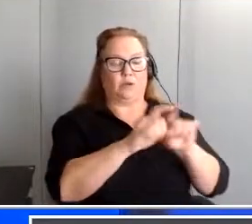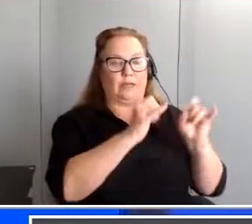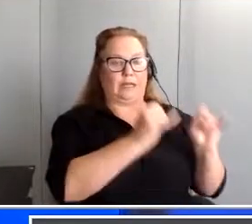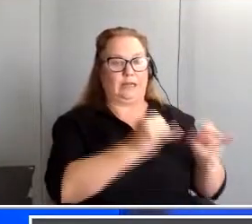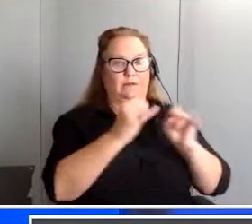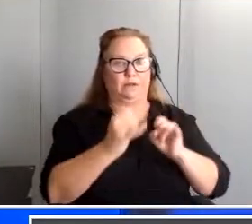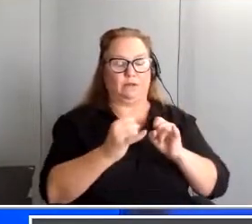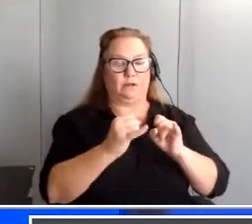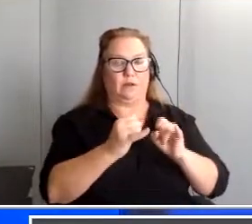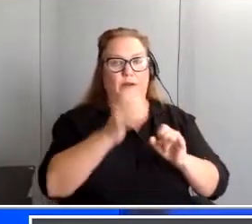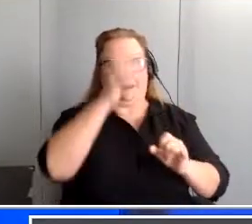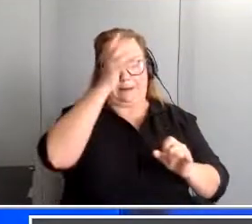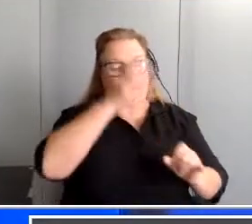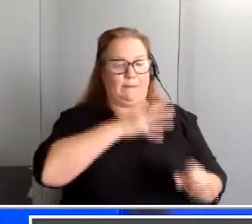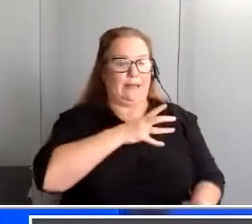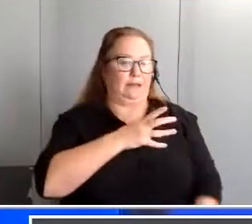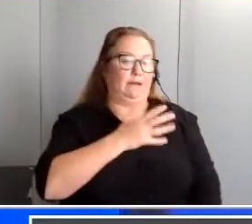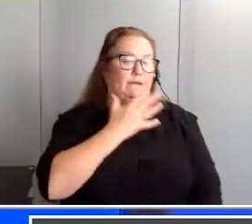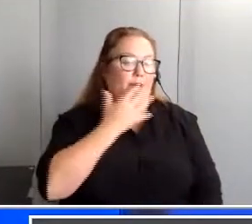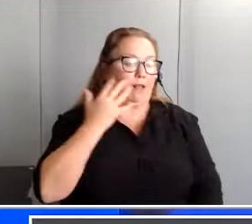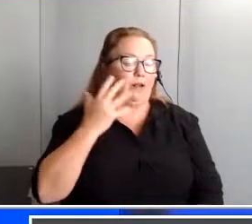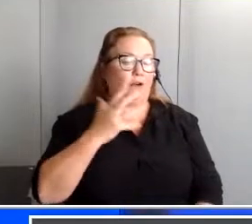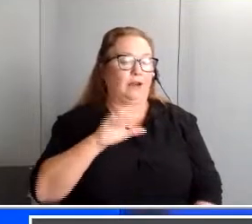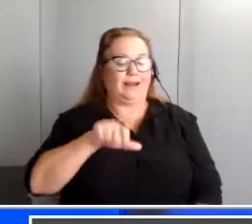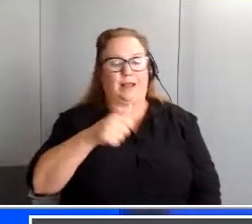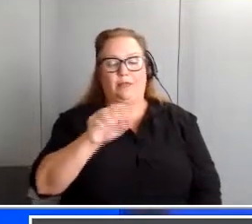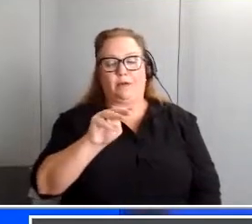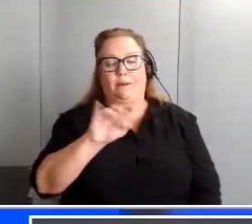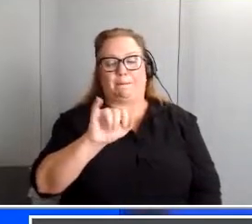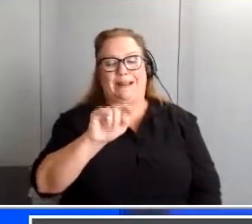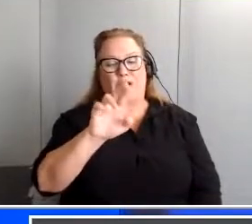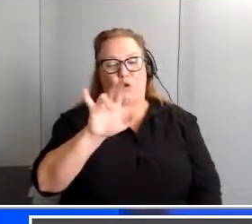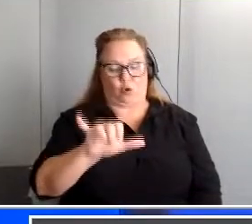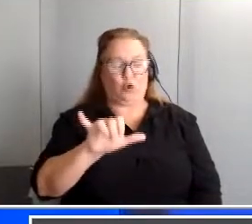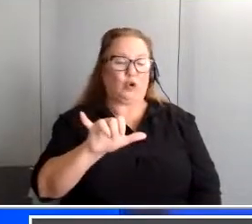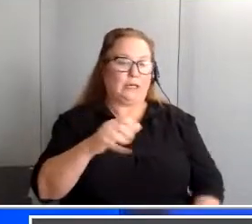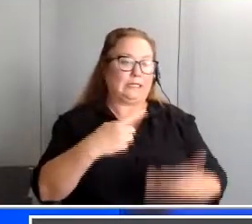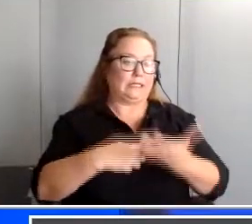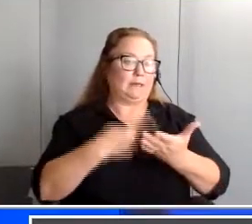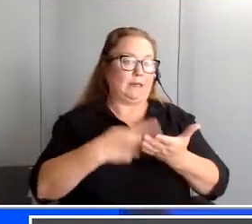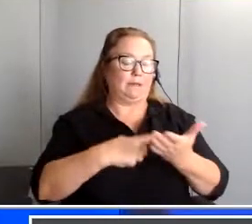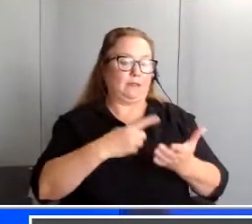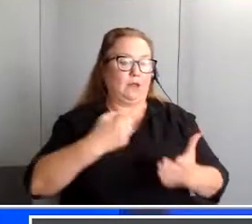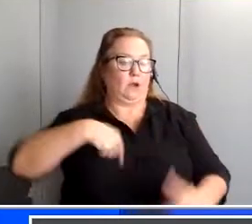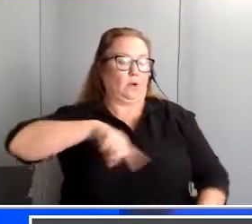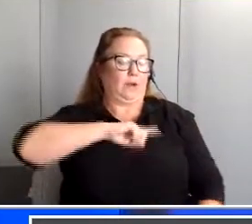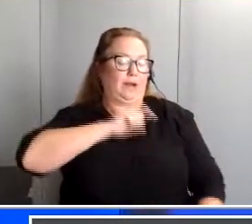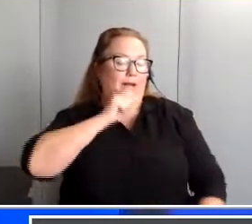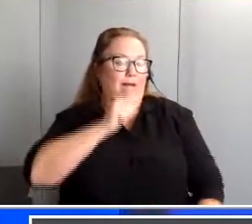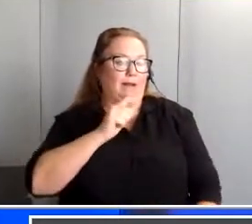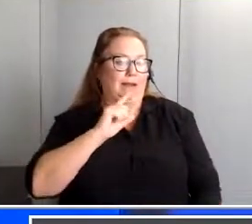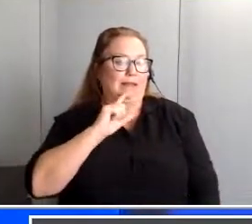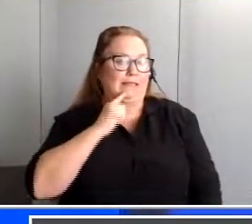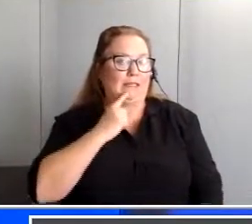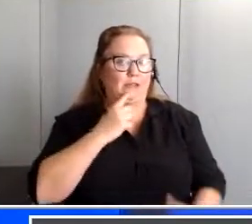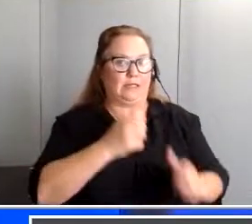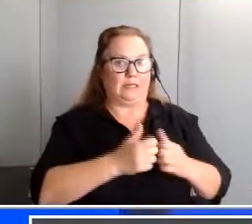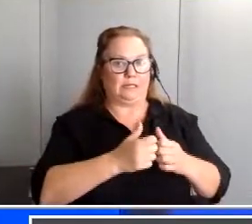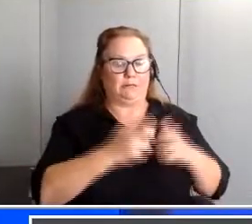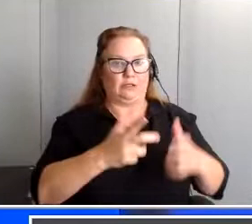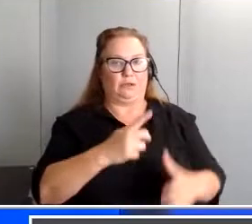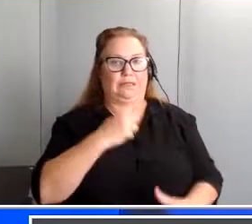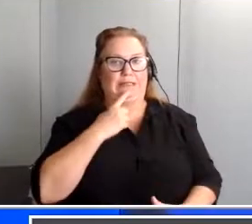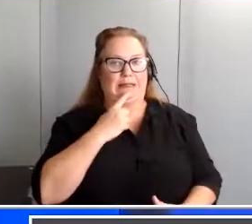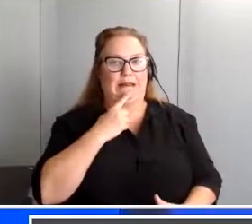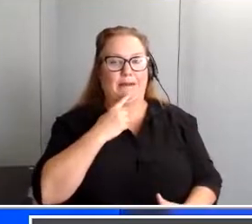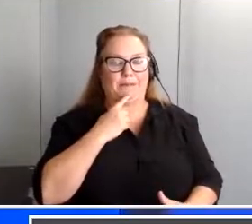of color and other minoritized communities, sometimes we're not taken as seriously, some might say, or we're